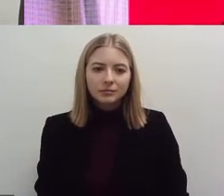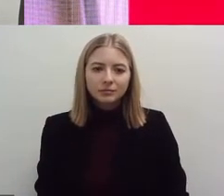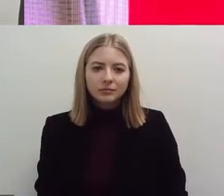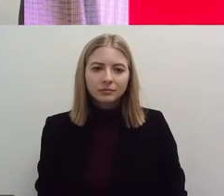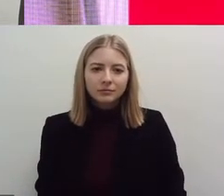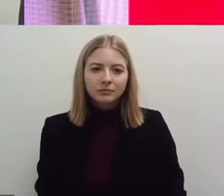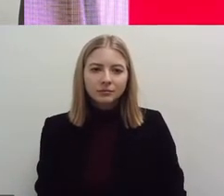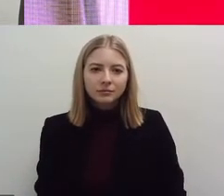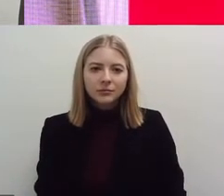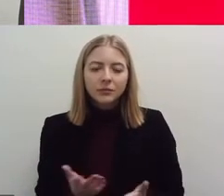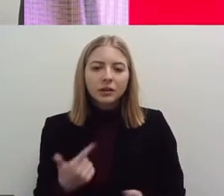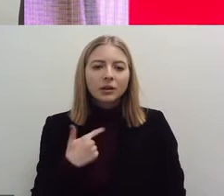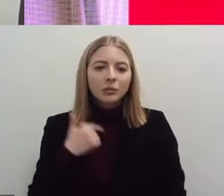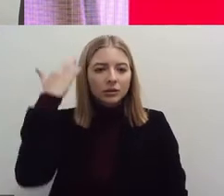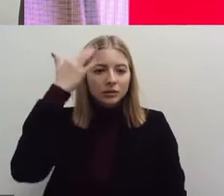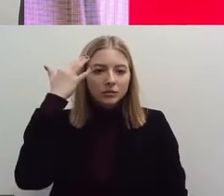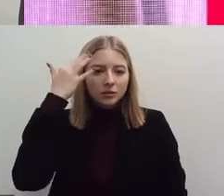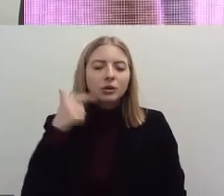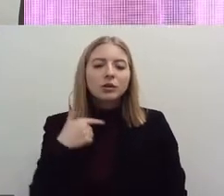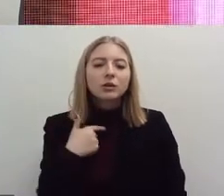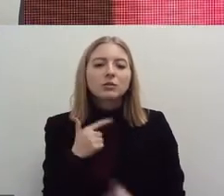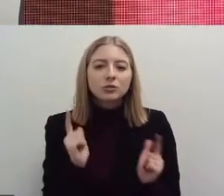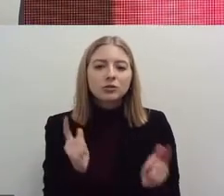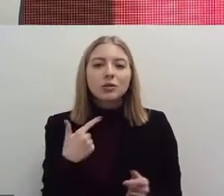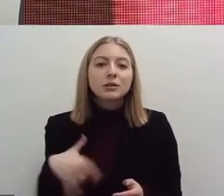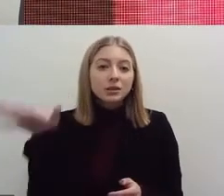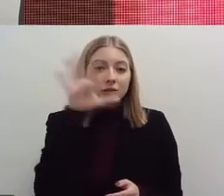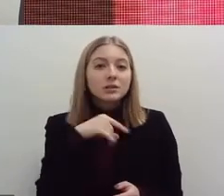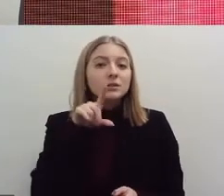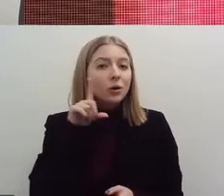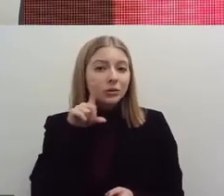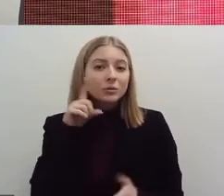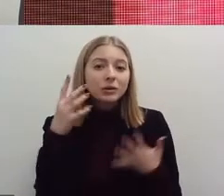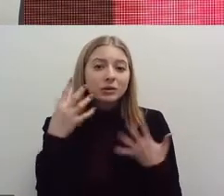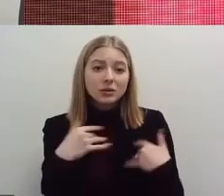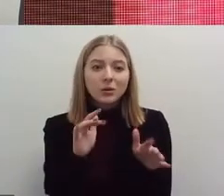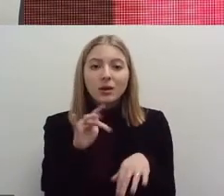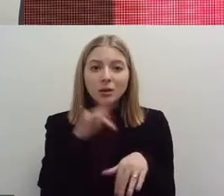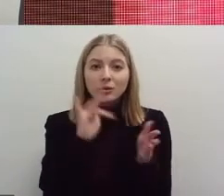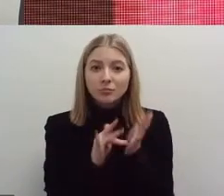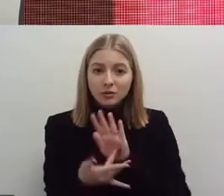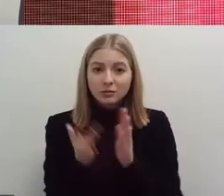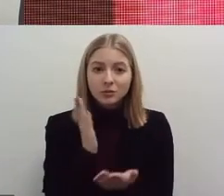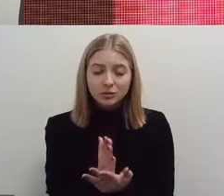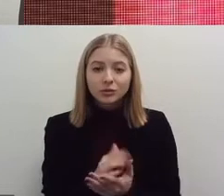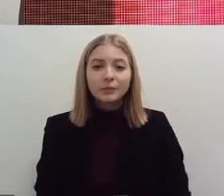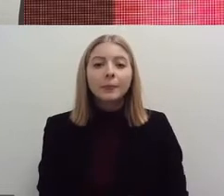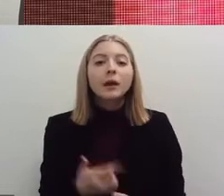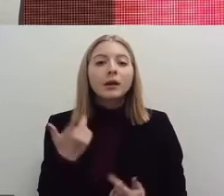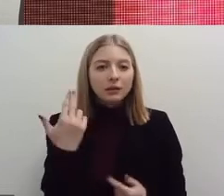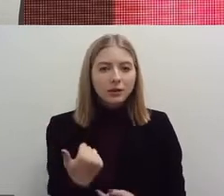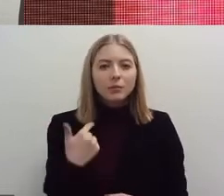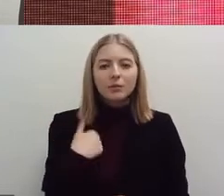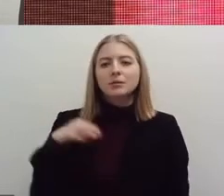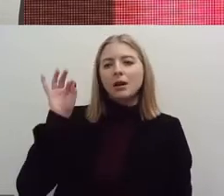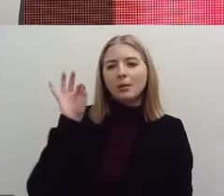the process of learning is that most of the time you're motivated to get a good result, a good grade, just to pass or